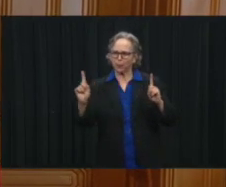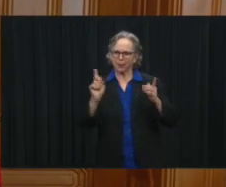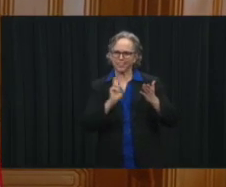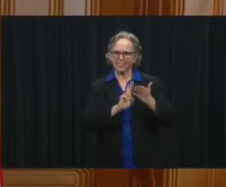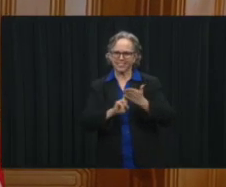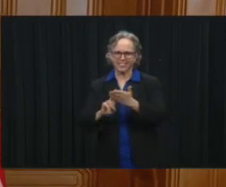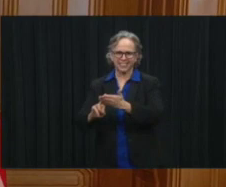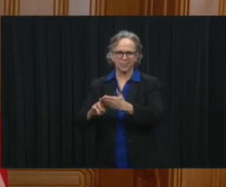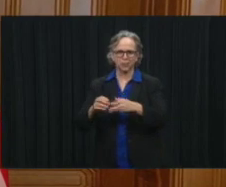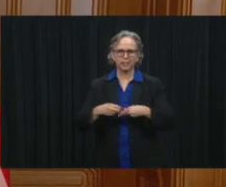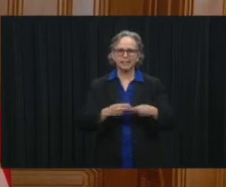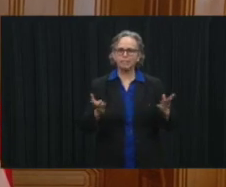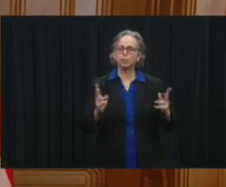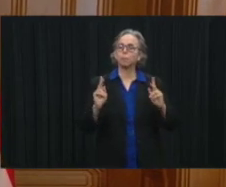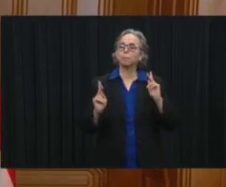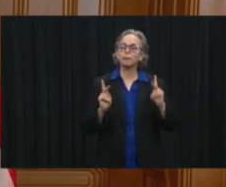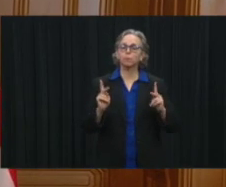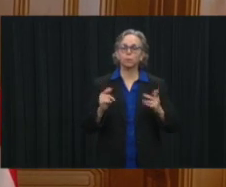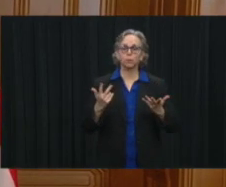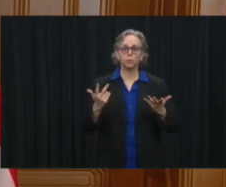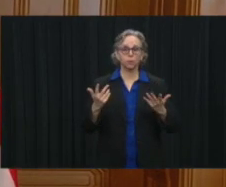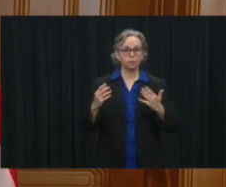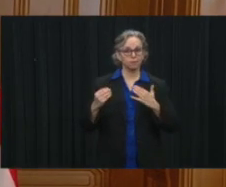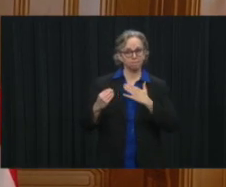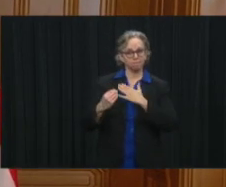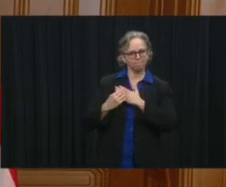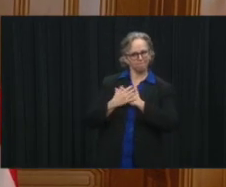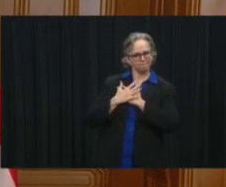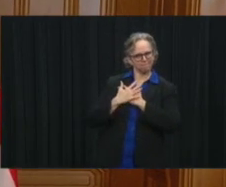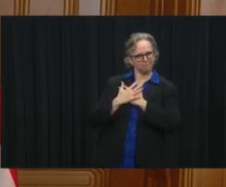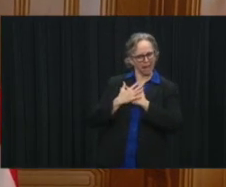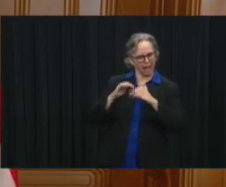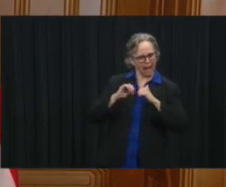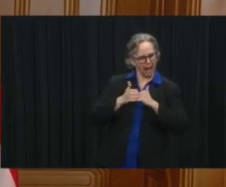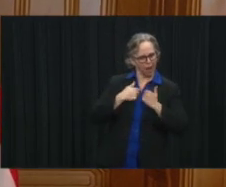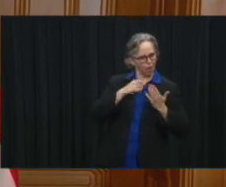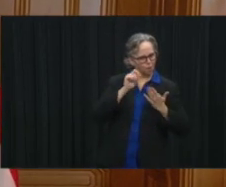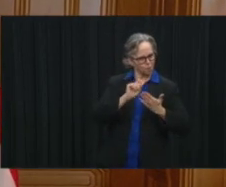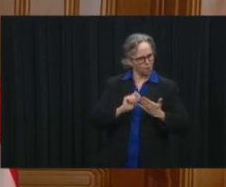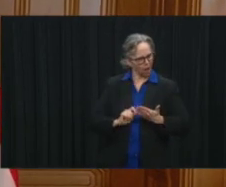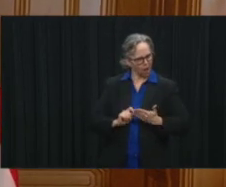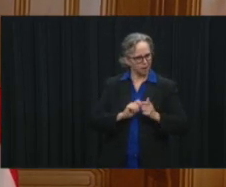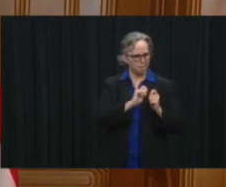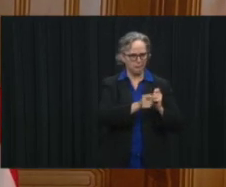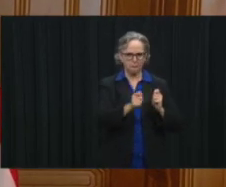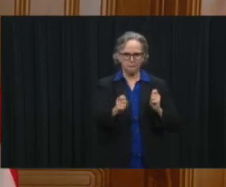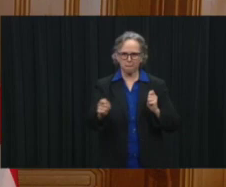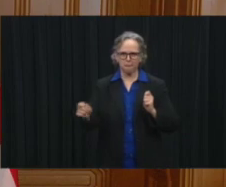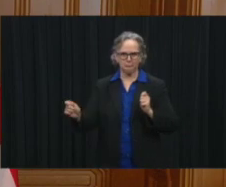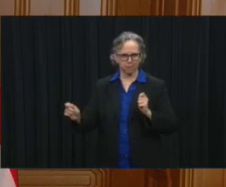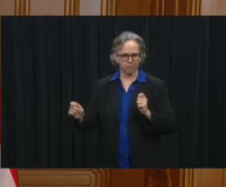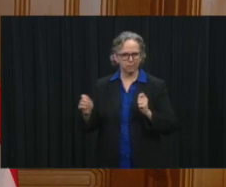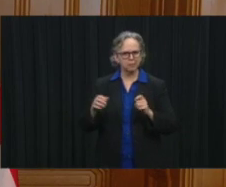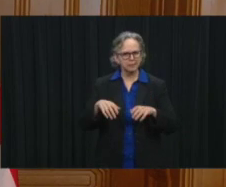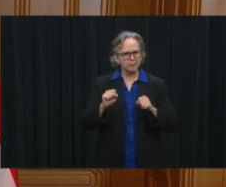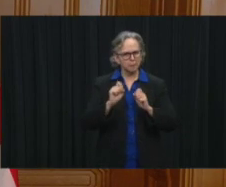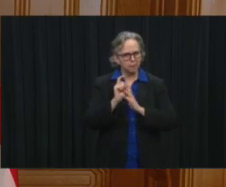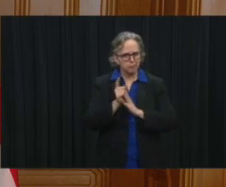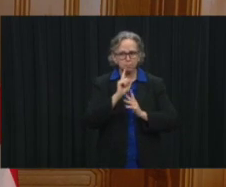are influential in the bill itself. So it may take me a moment to actually sign it. But I want to